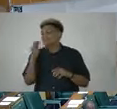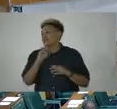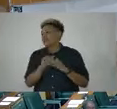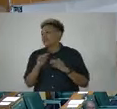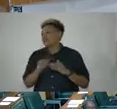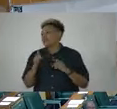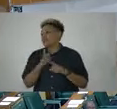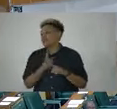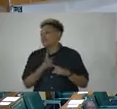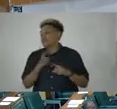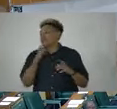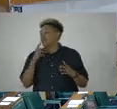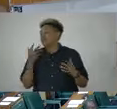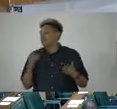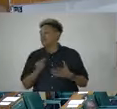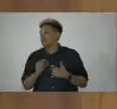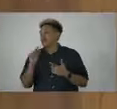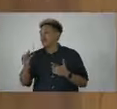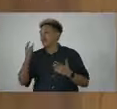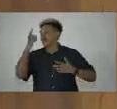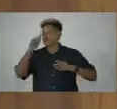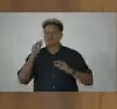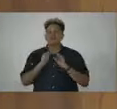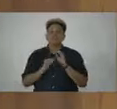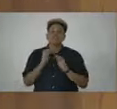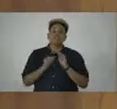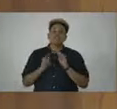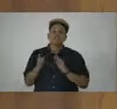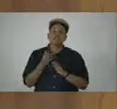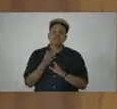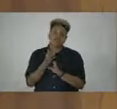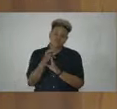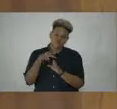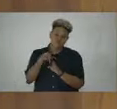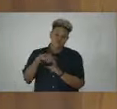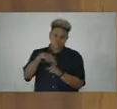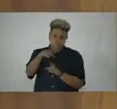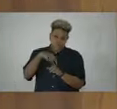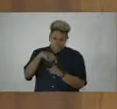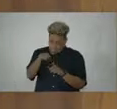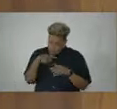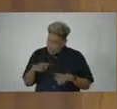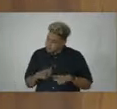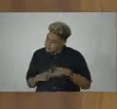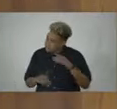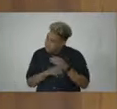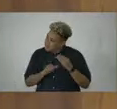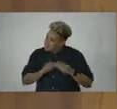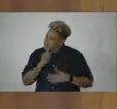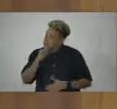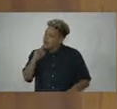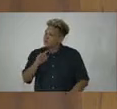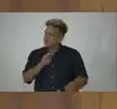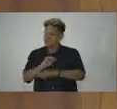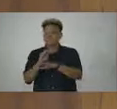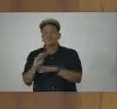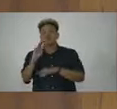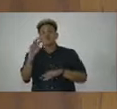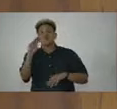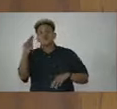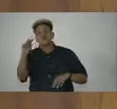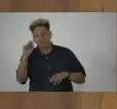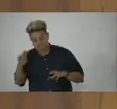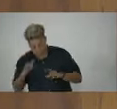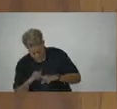$50 million, has been allocated for the rehabilitation. I am asking Minister Warmington